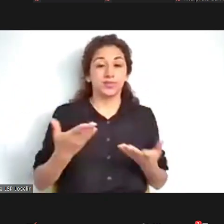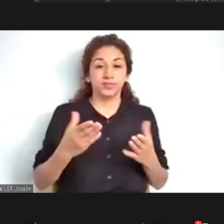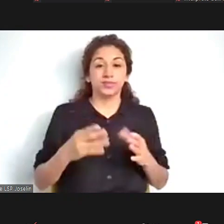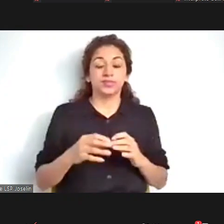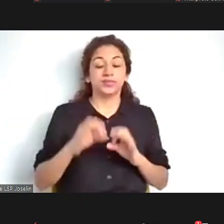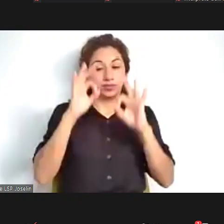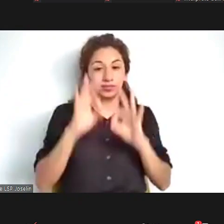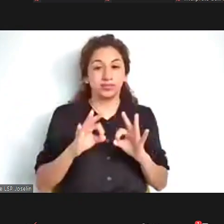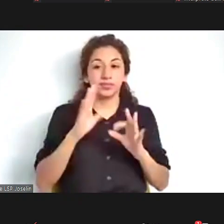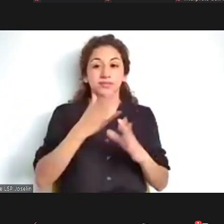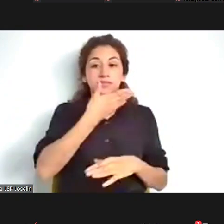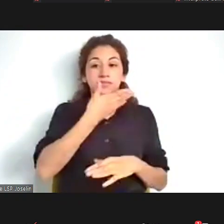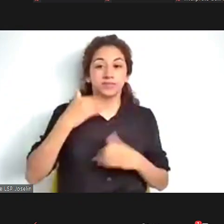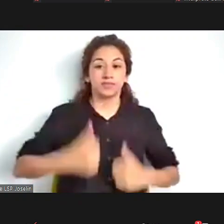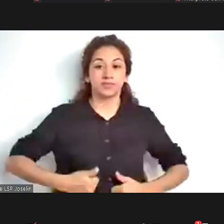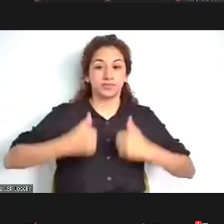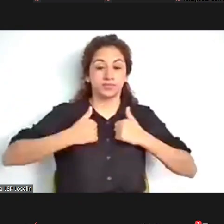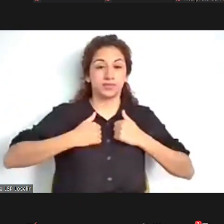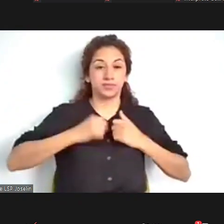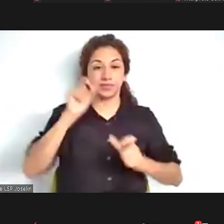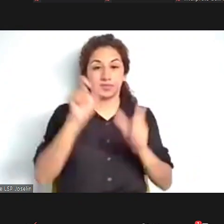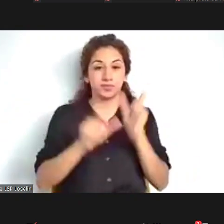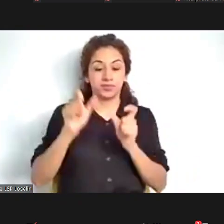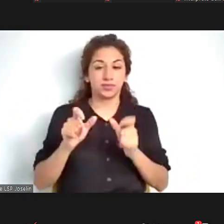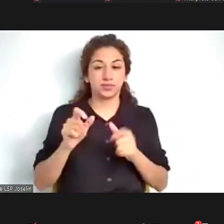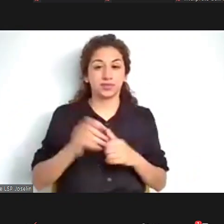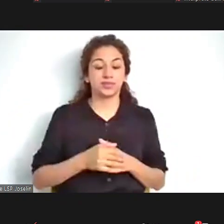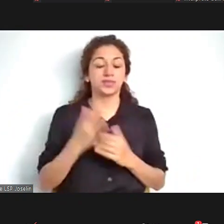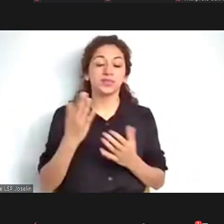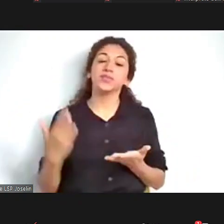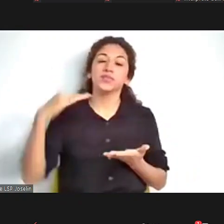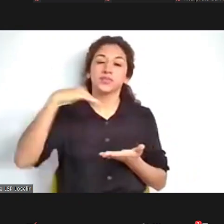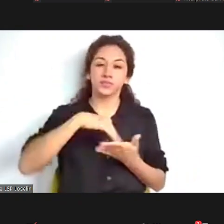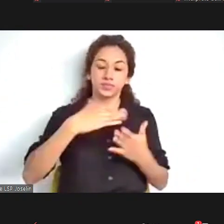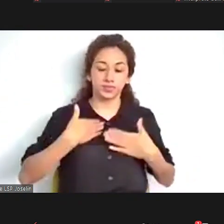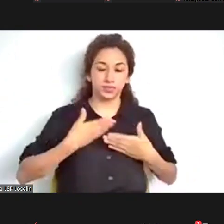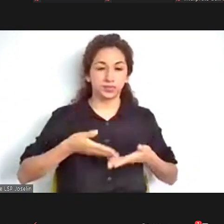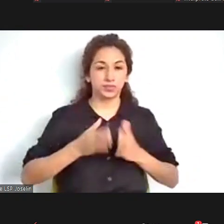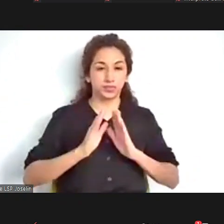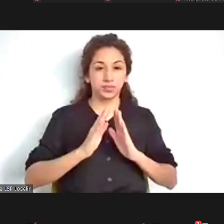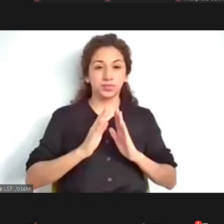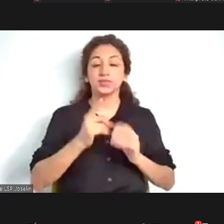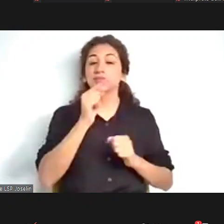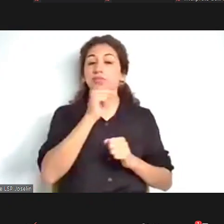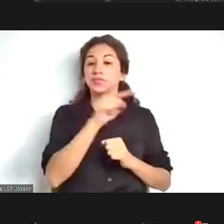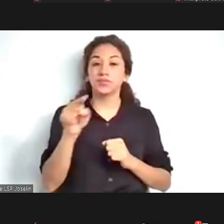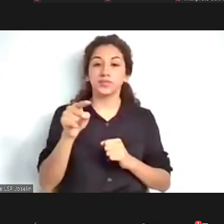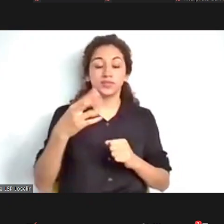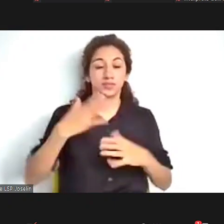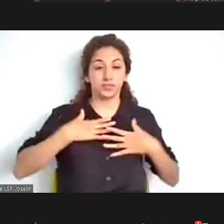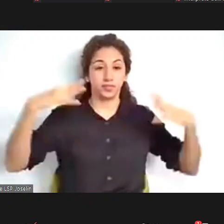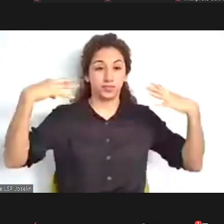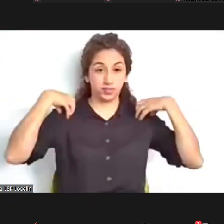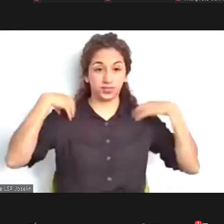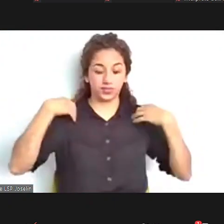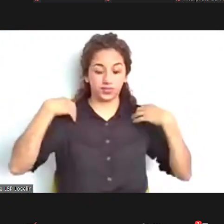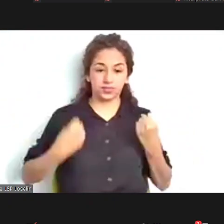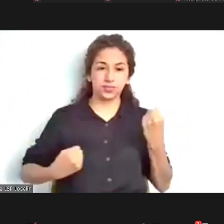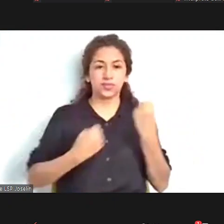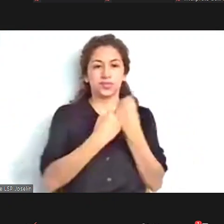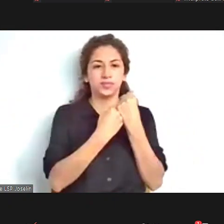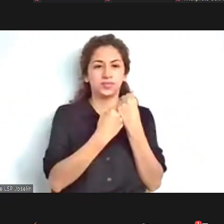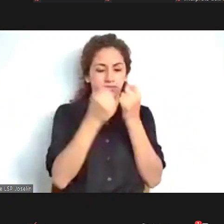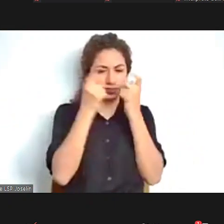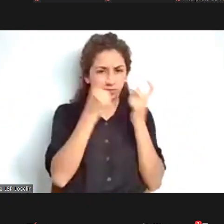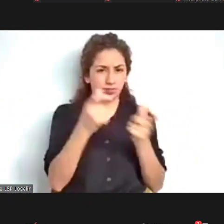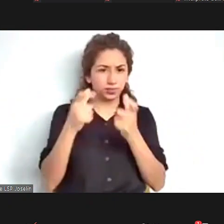now will be continued in the future allow me to reiterate our uh willingness to